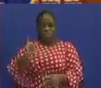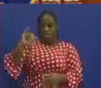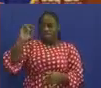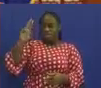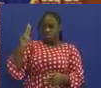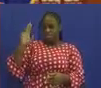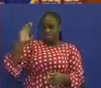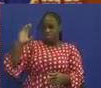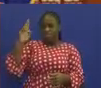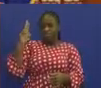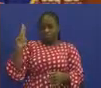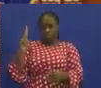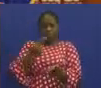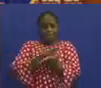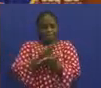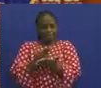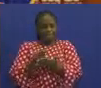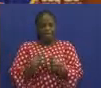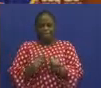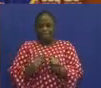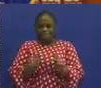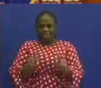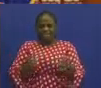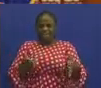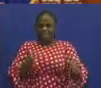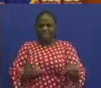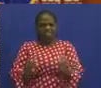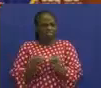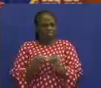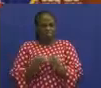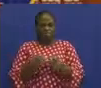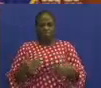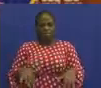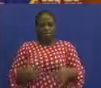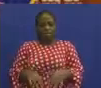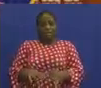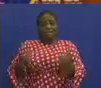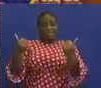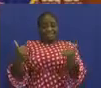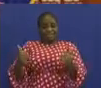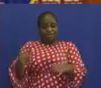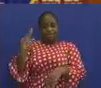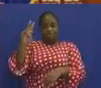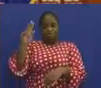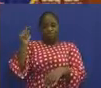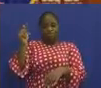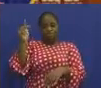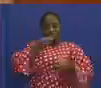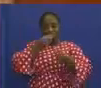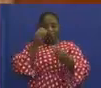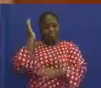ICU bed uptakes, and tragically, deaths. Indeed, in update number